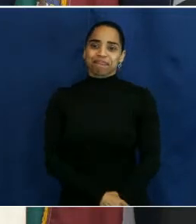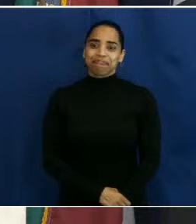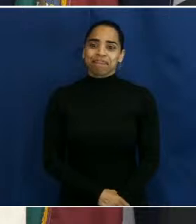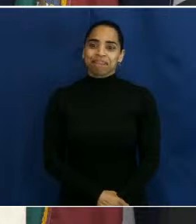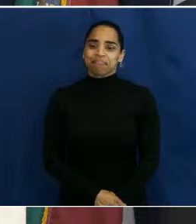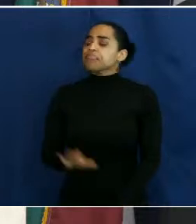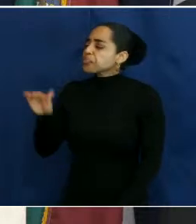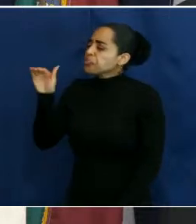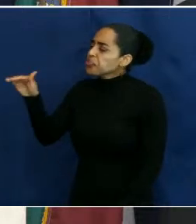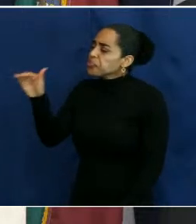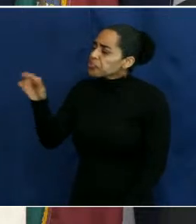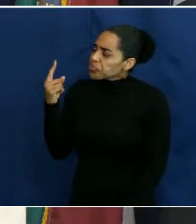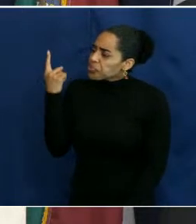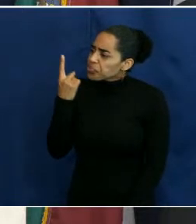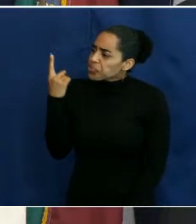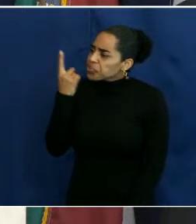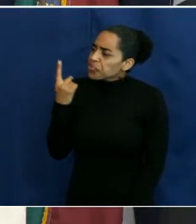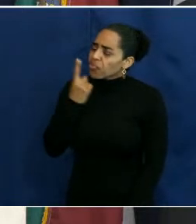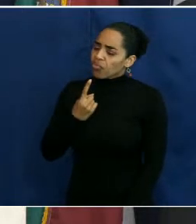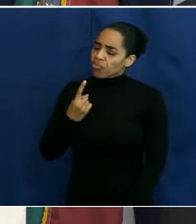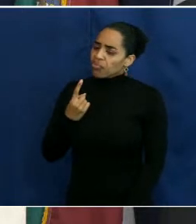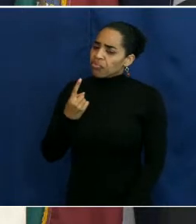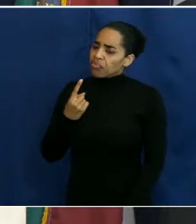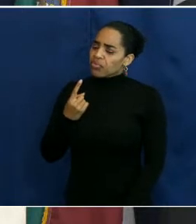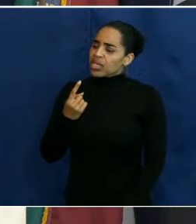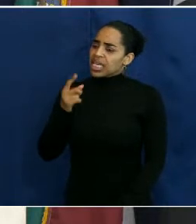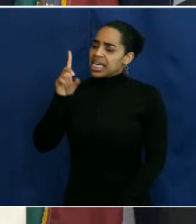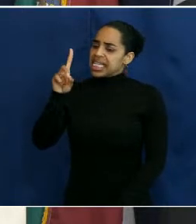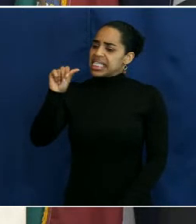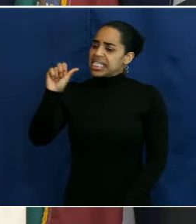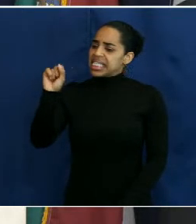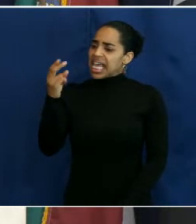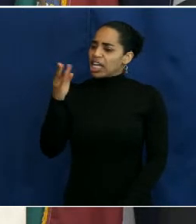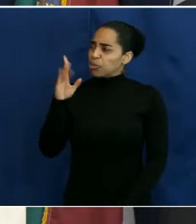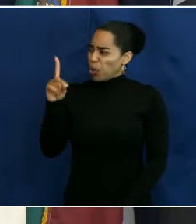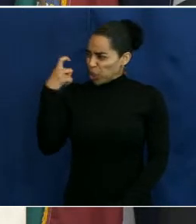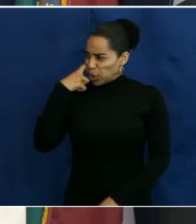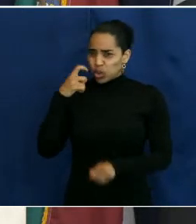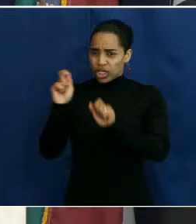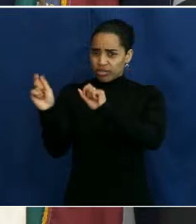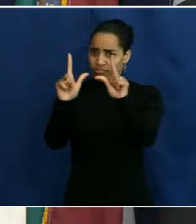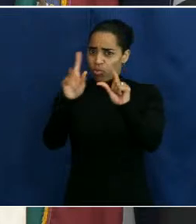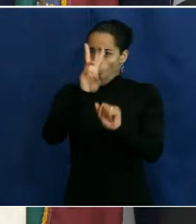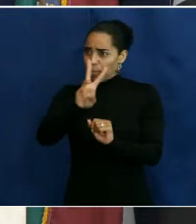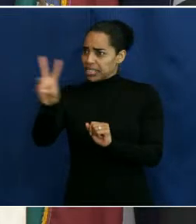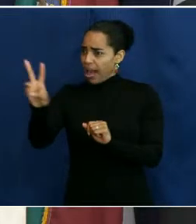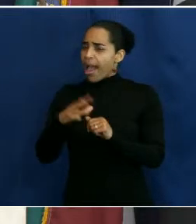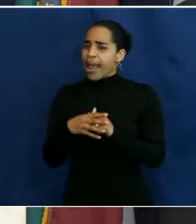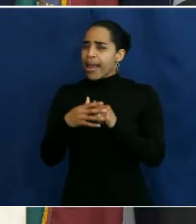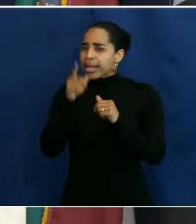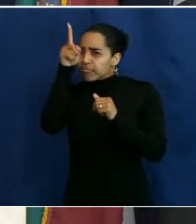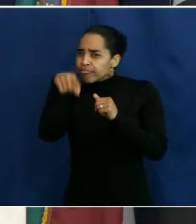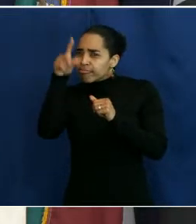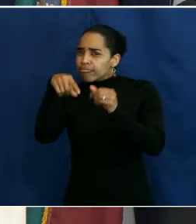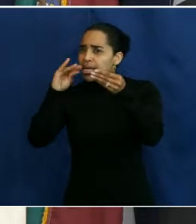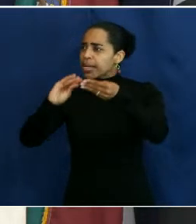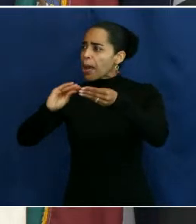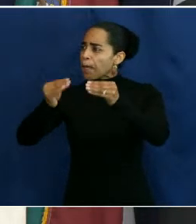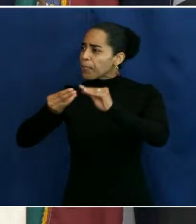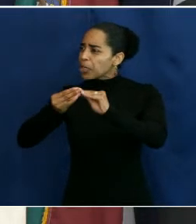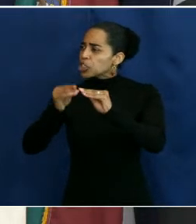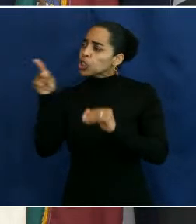And then I also wondered with the vaccine dashboard numbers shared a little earlier, you said about